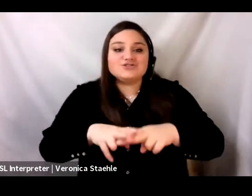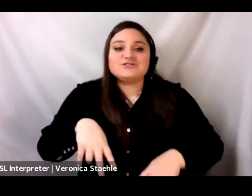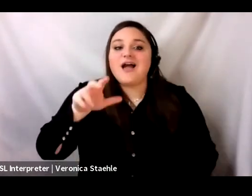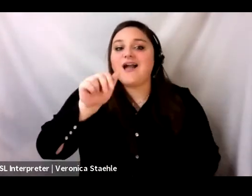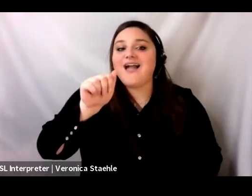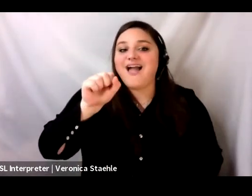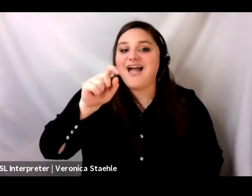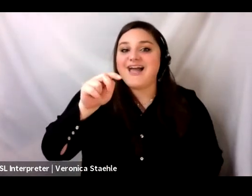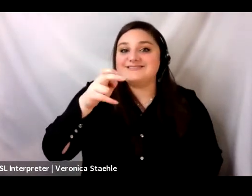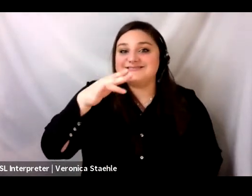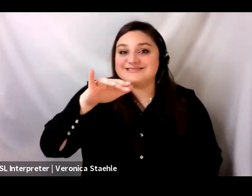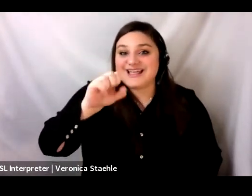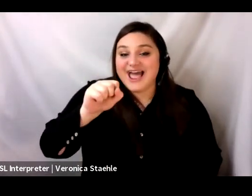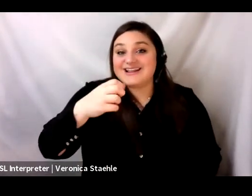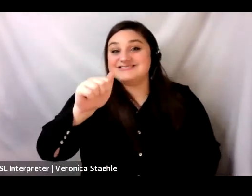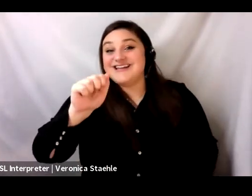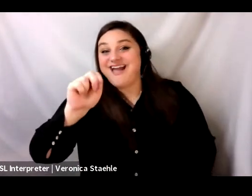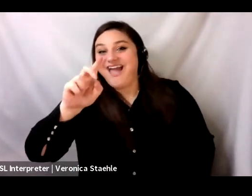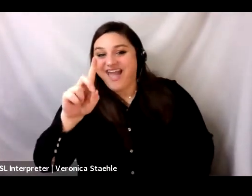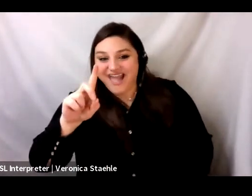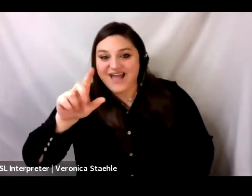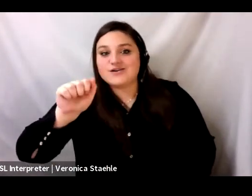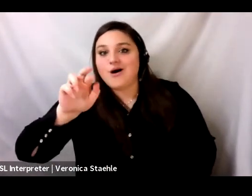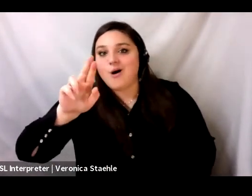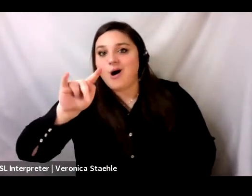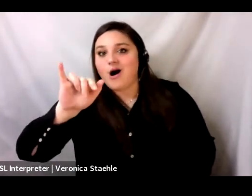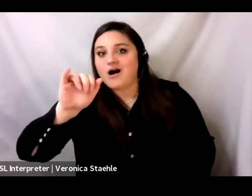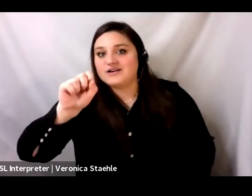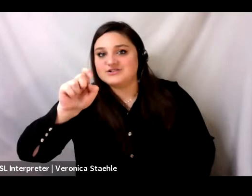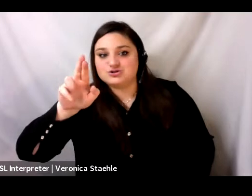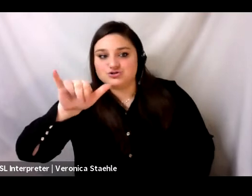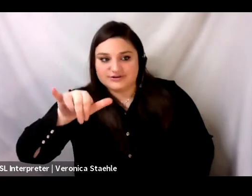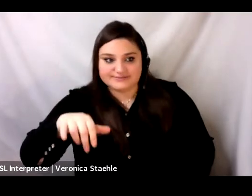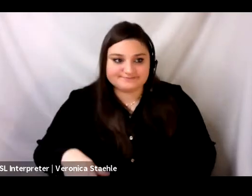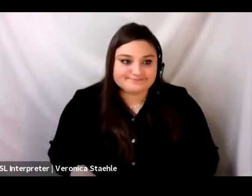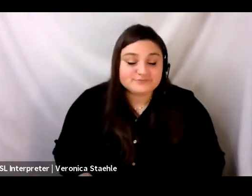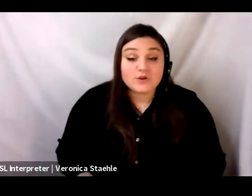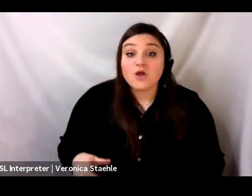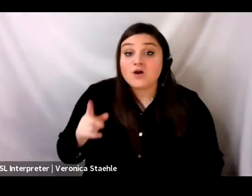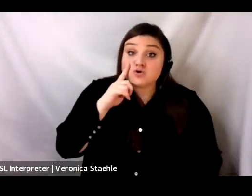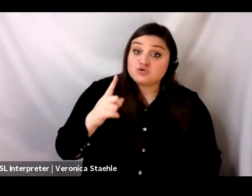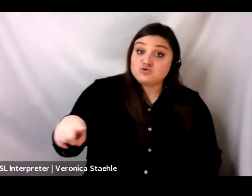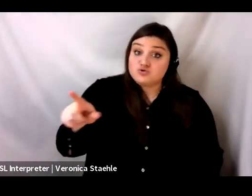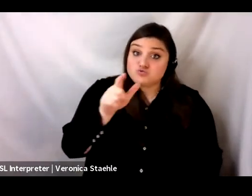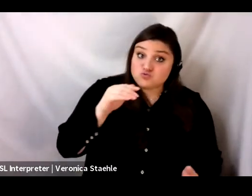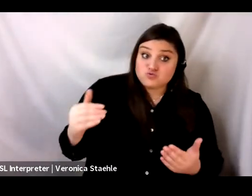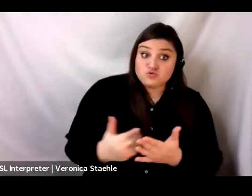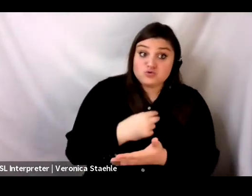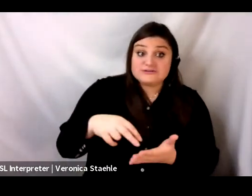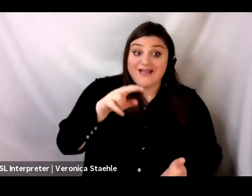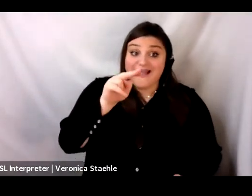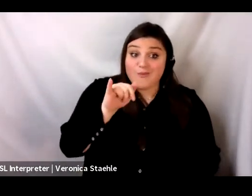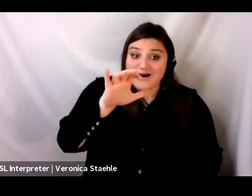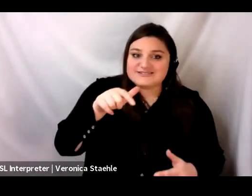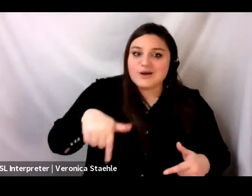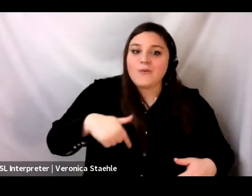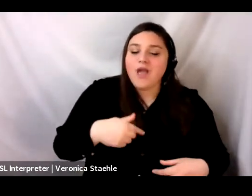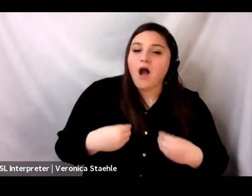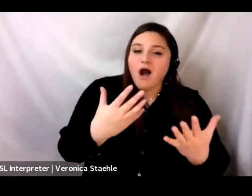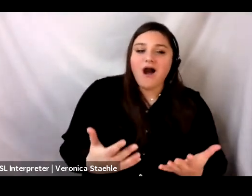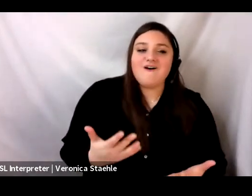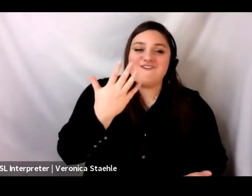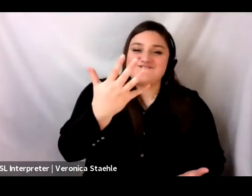those new to Dance NYC, this organization delivers 5 core services to the field: